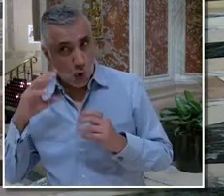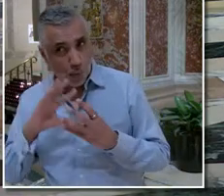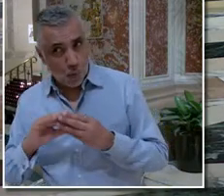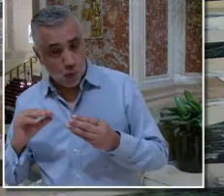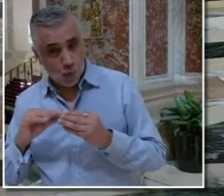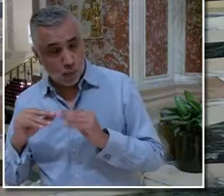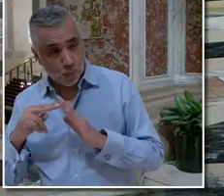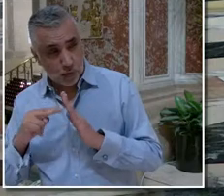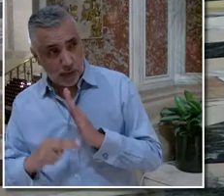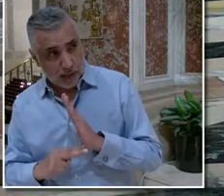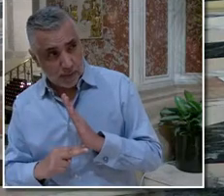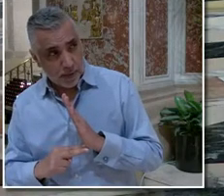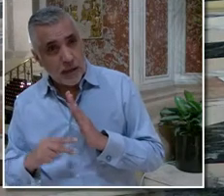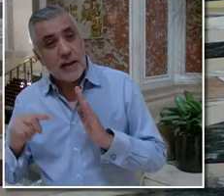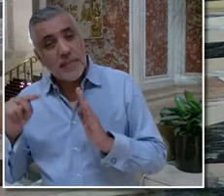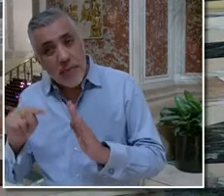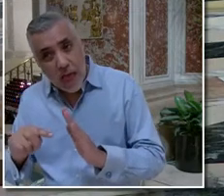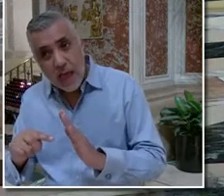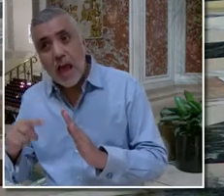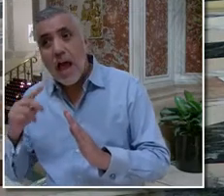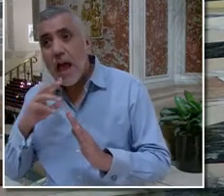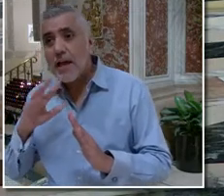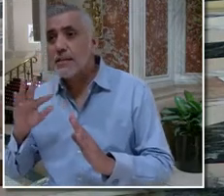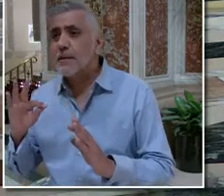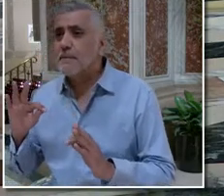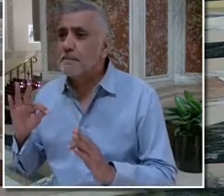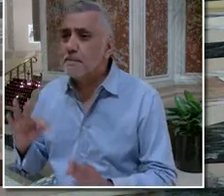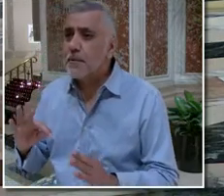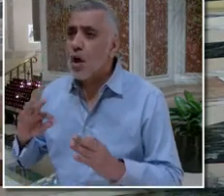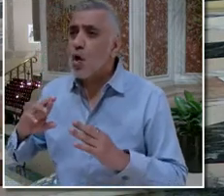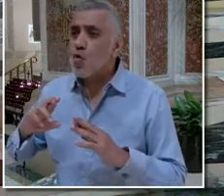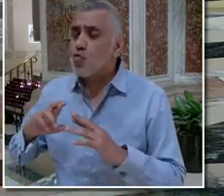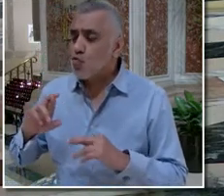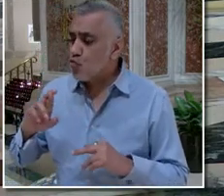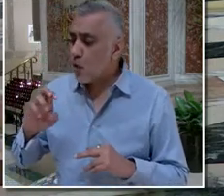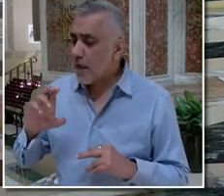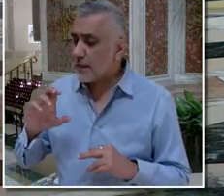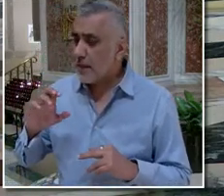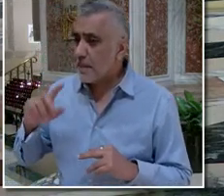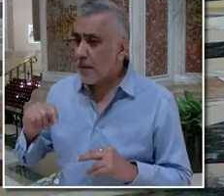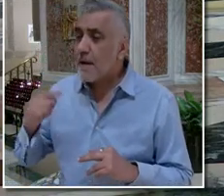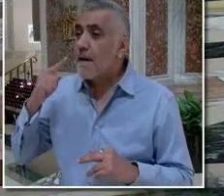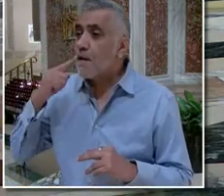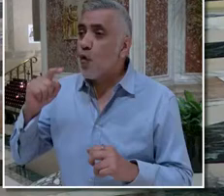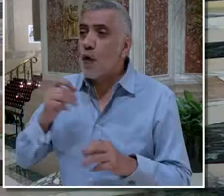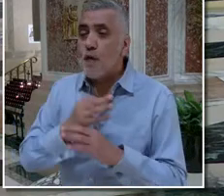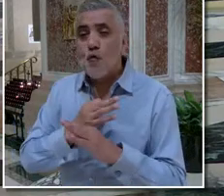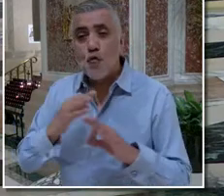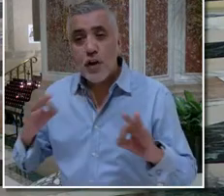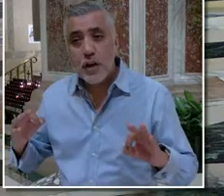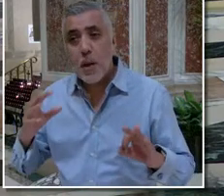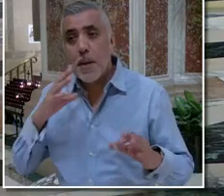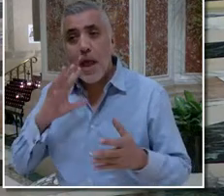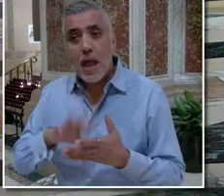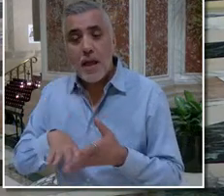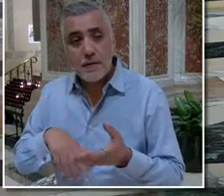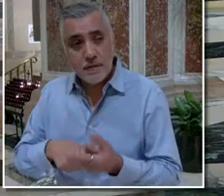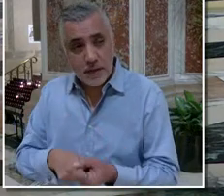proclaimed contains an ageless recipe for freedom and